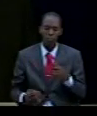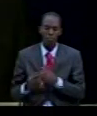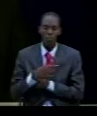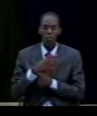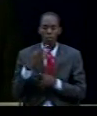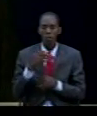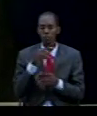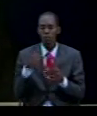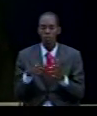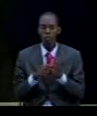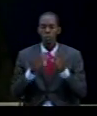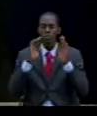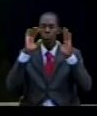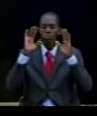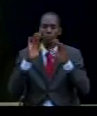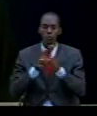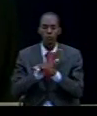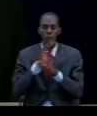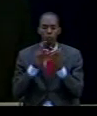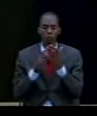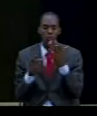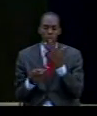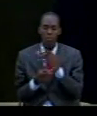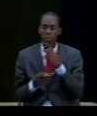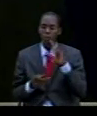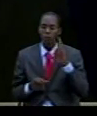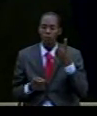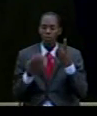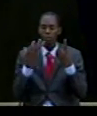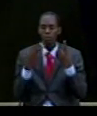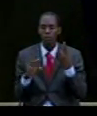wonderful crusade, 1st of